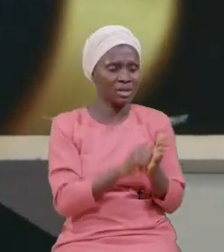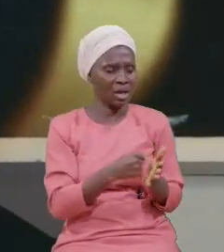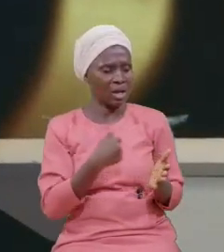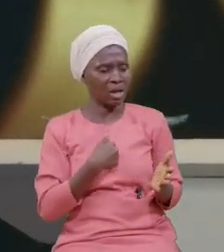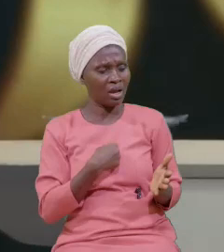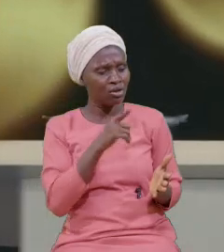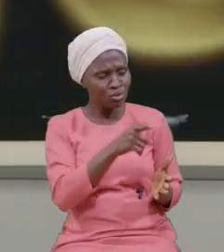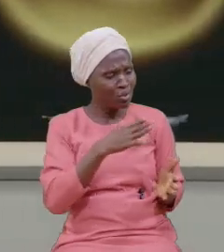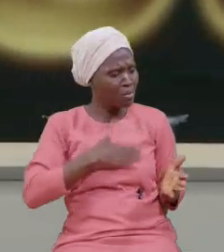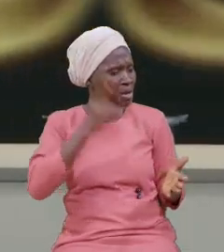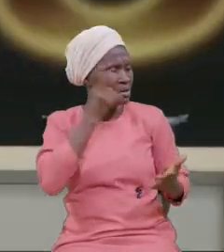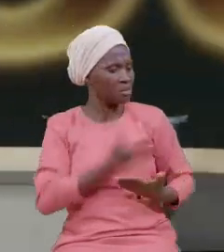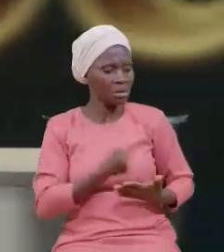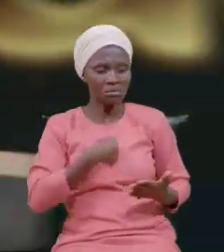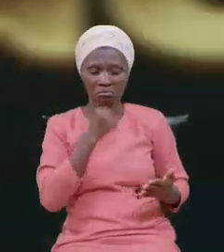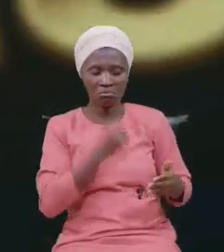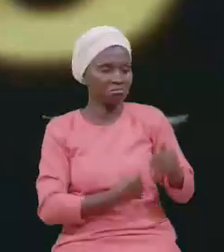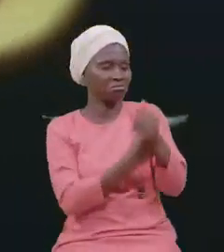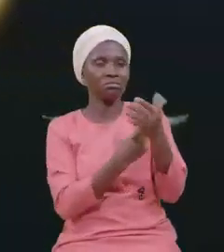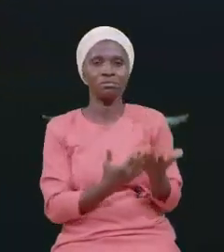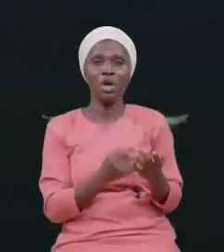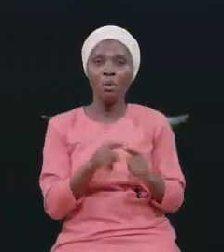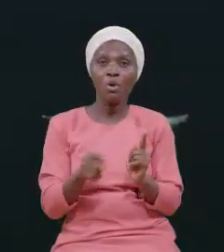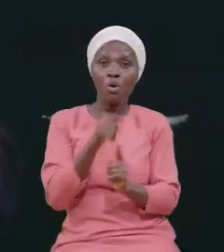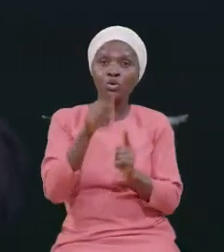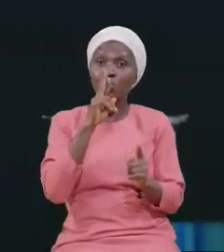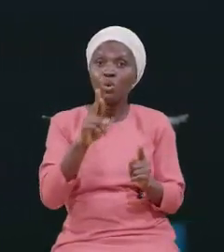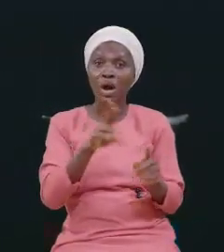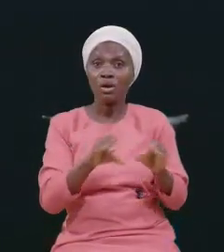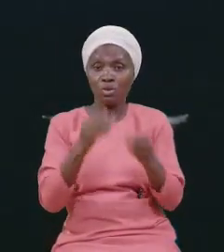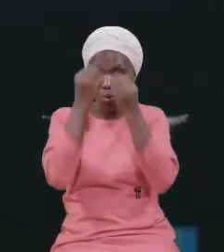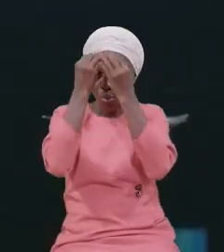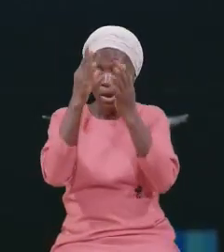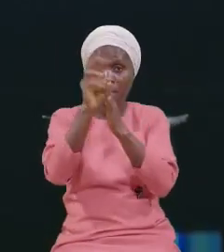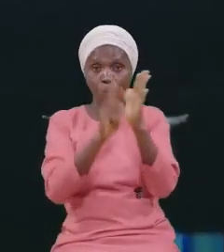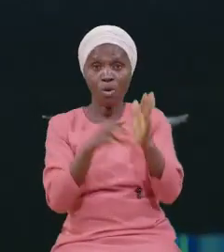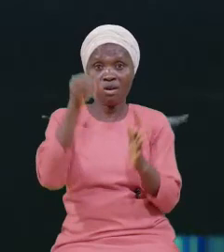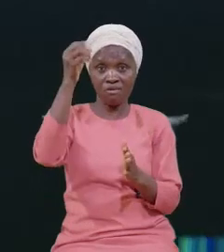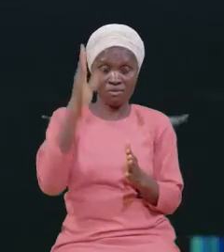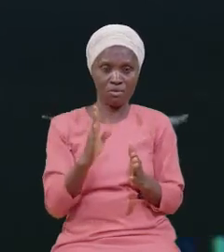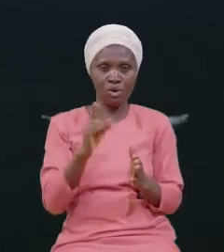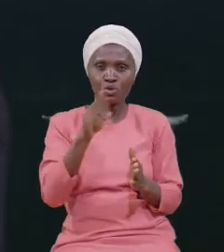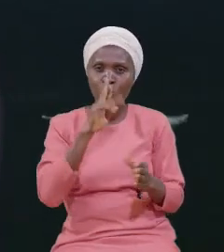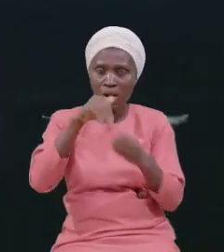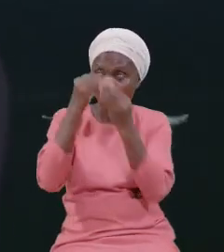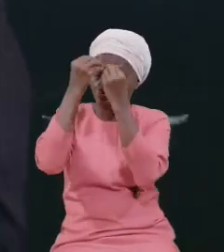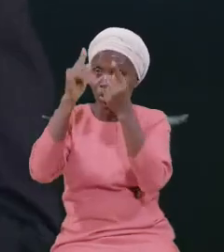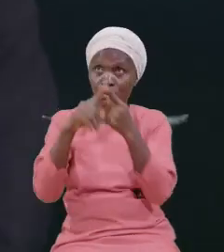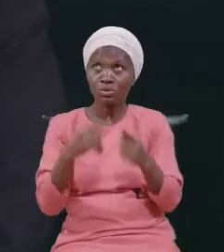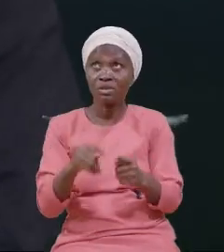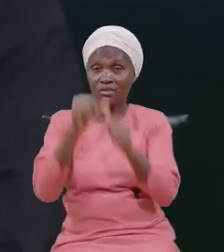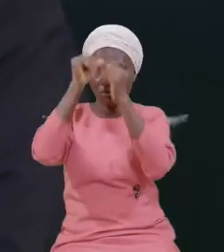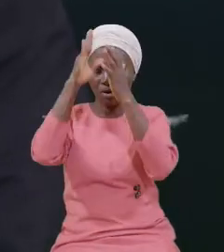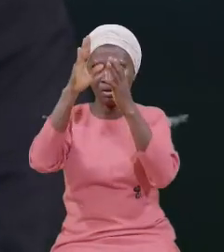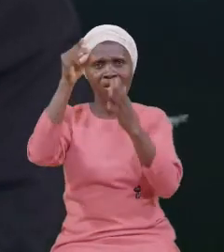doing the will of God, you're in obedience to the Father, that God is with you. And